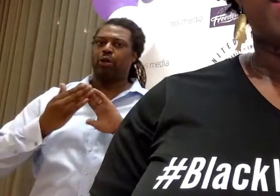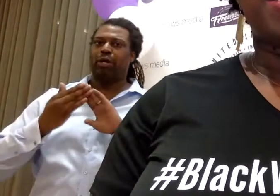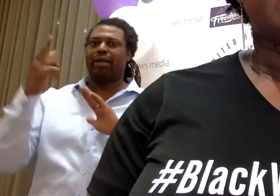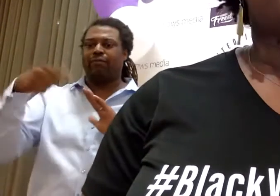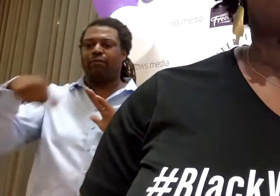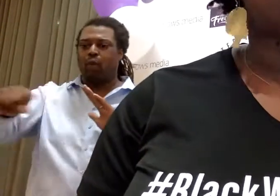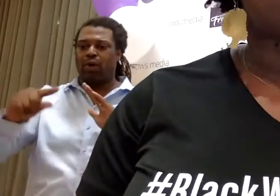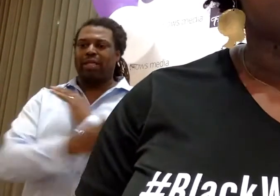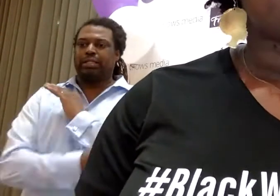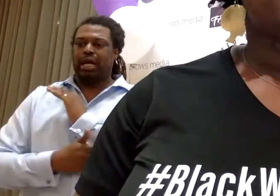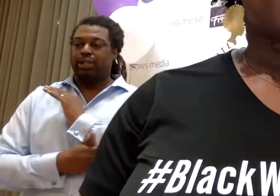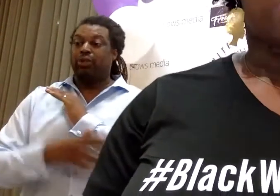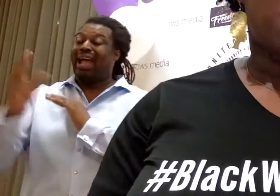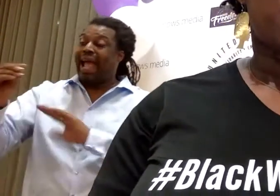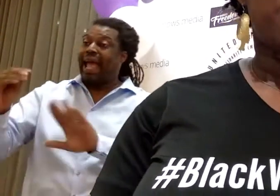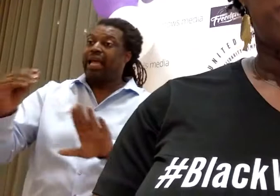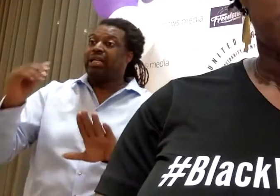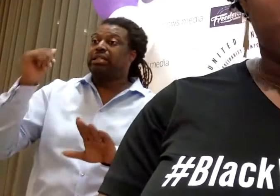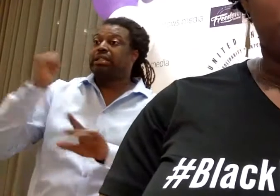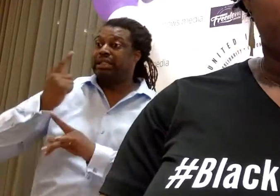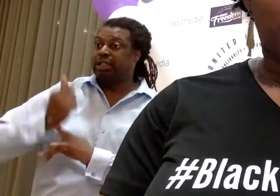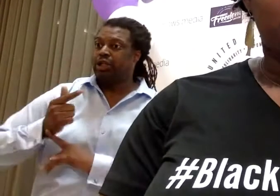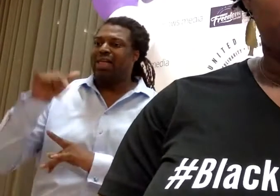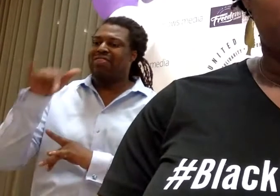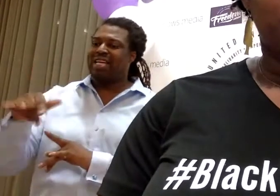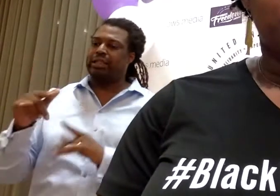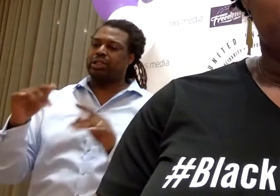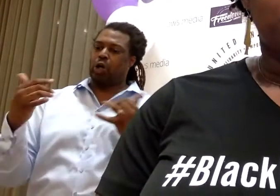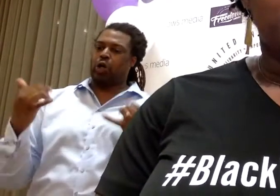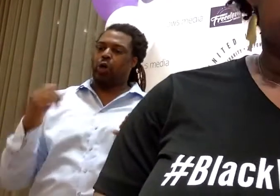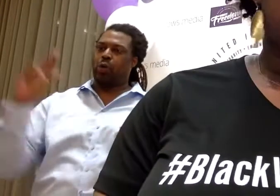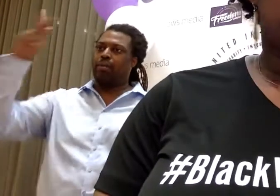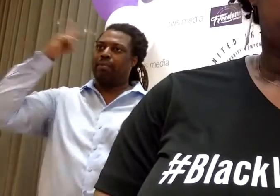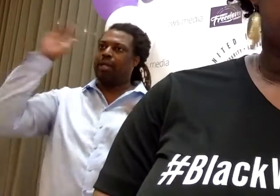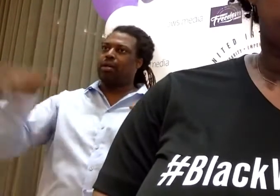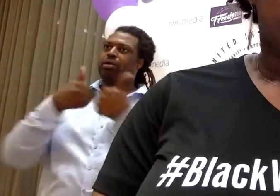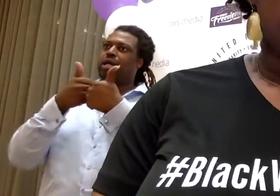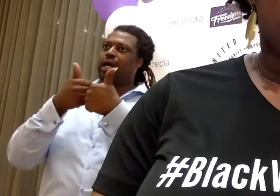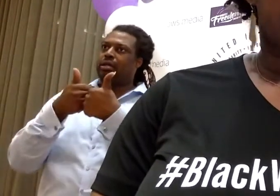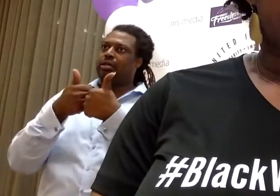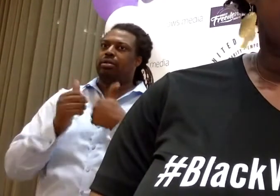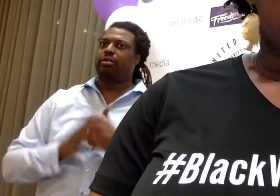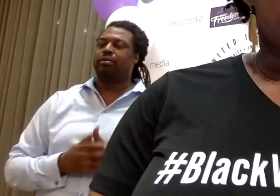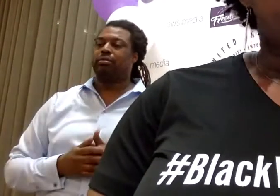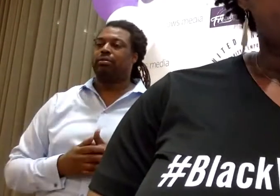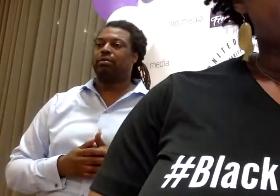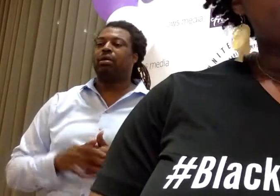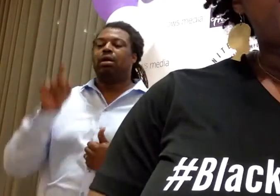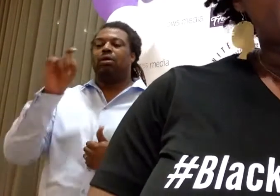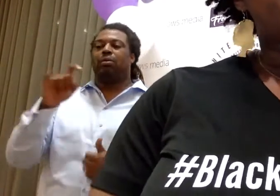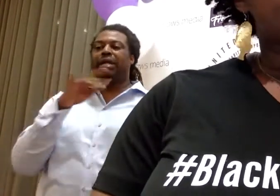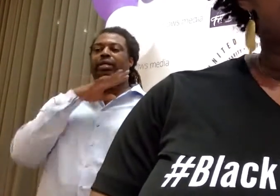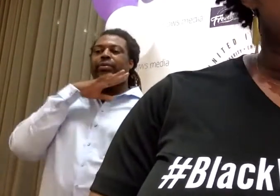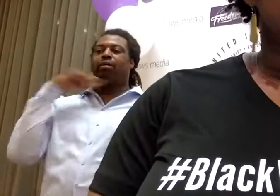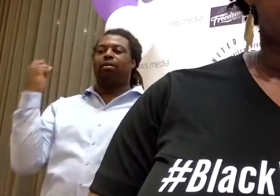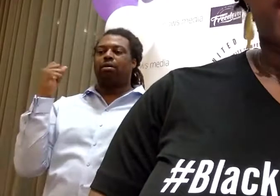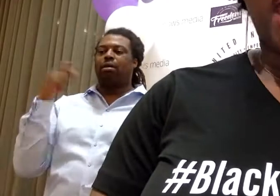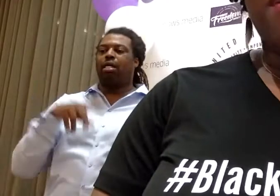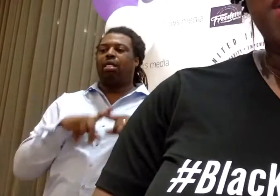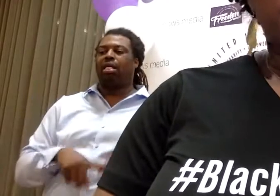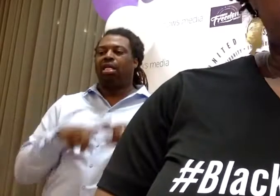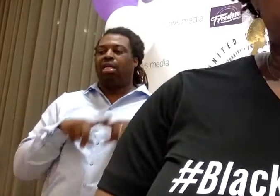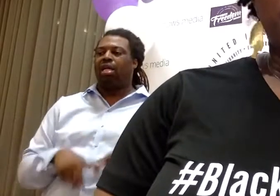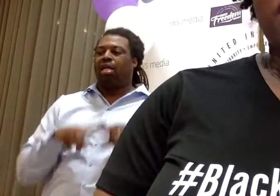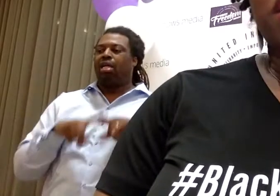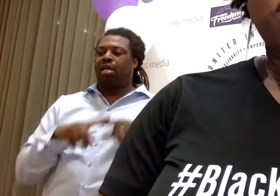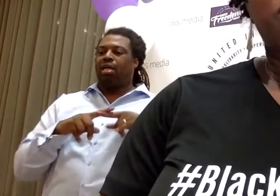And sisters, this is our current political challenge. We need to get sick and tired of being the reliable mule that